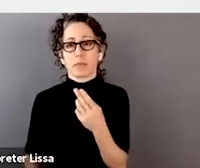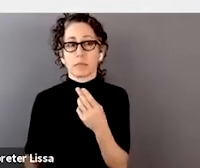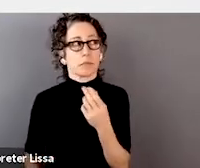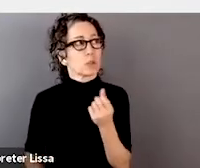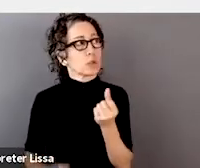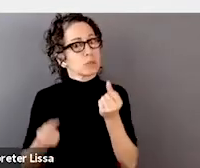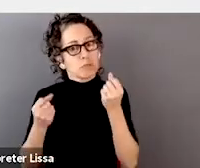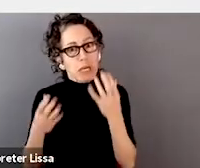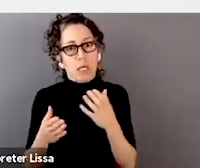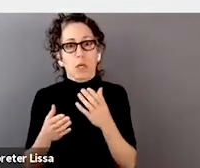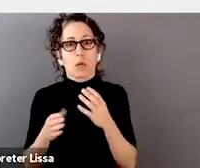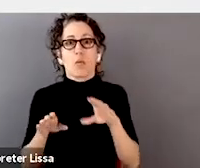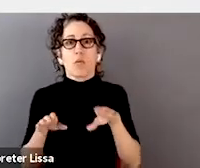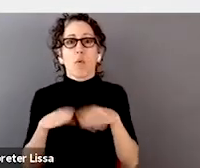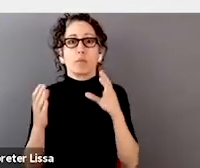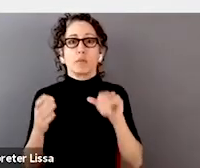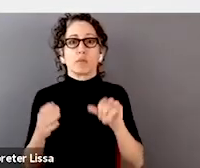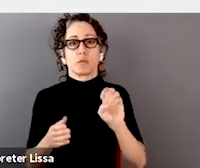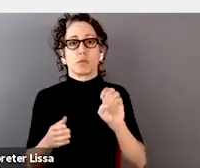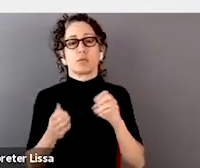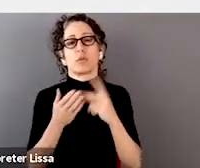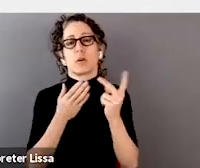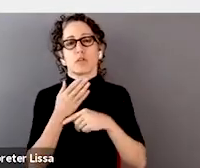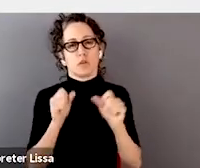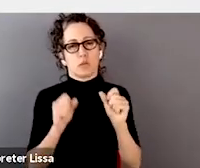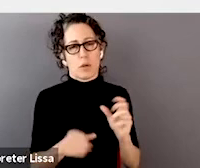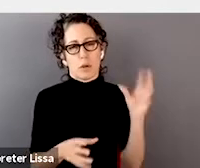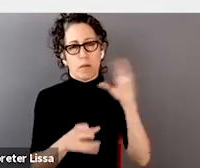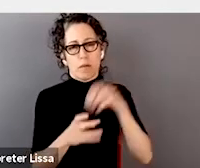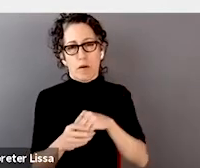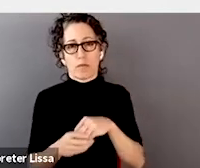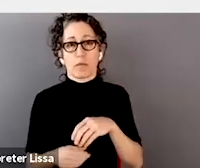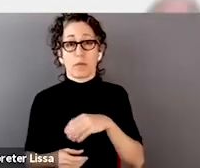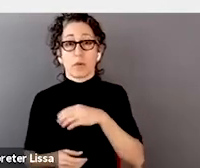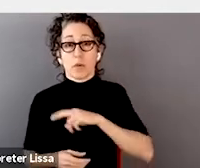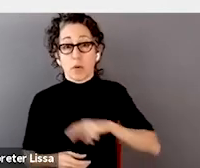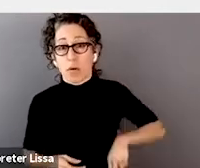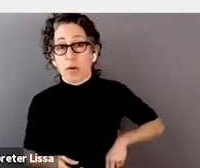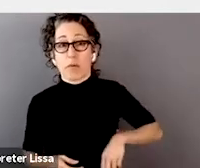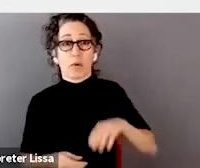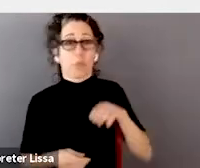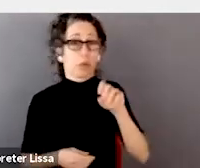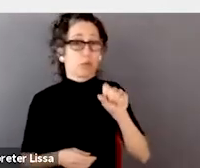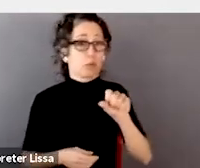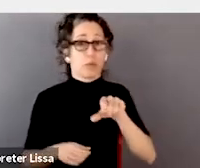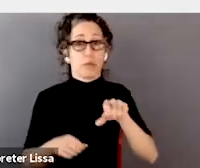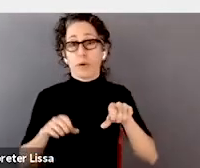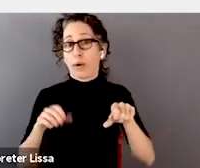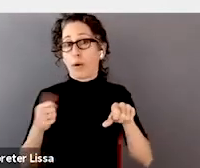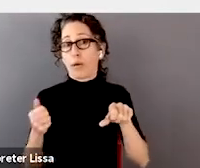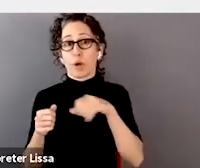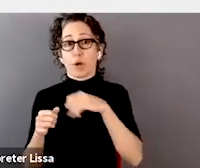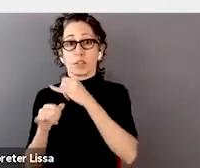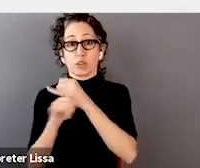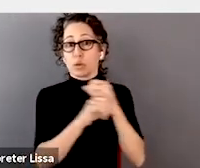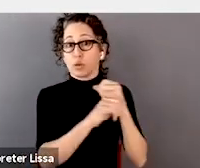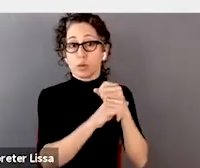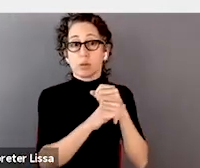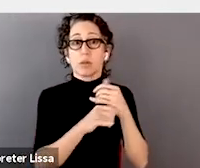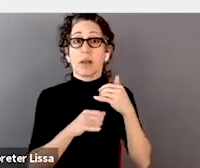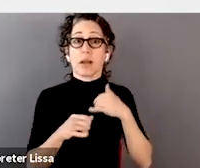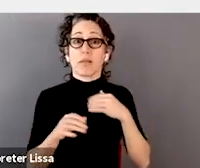projects that you can get involved with um harvard microsoft and others have an open